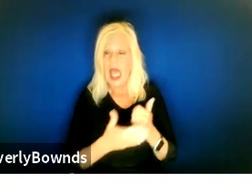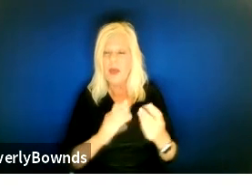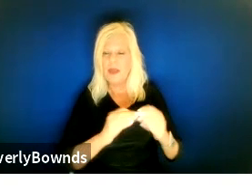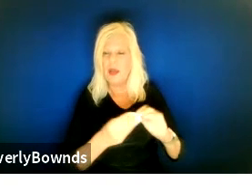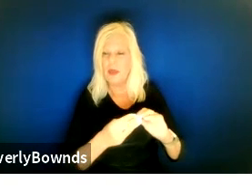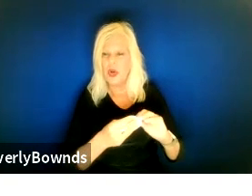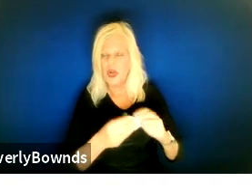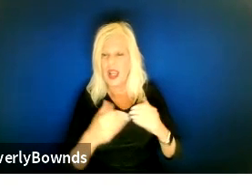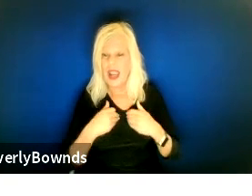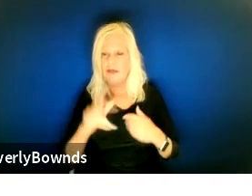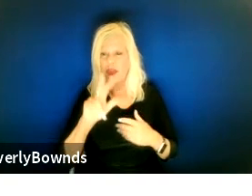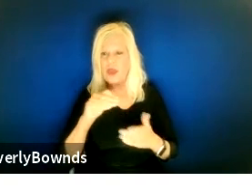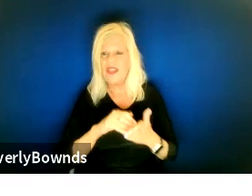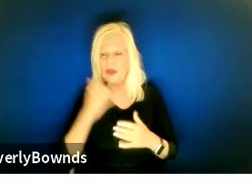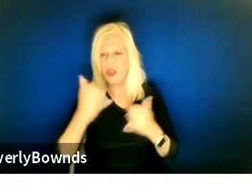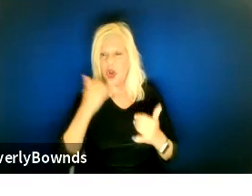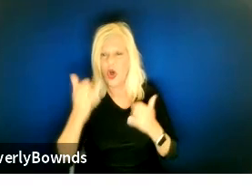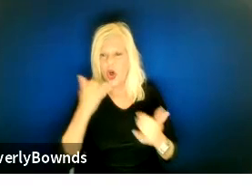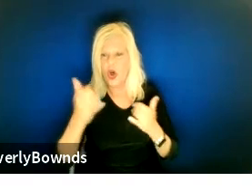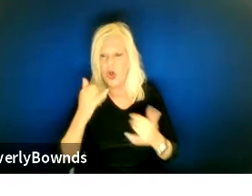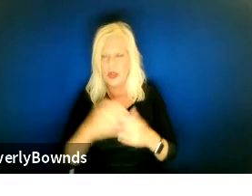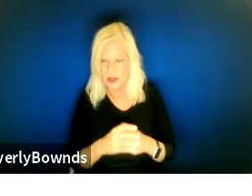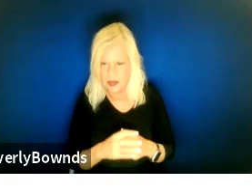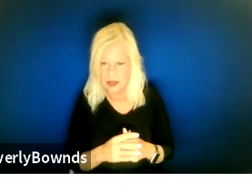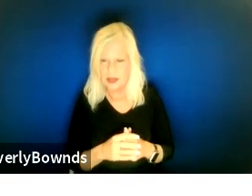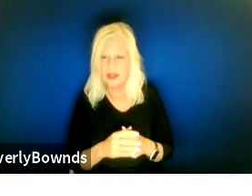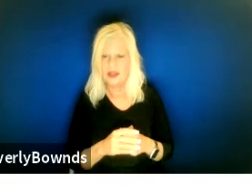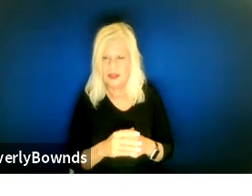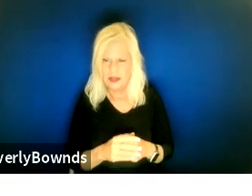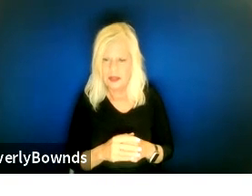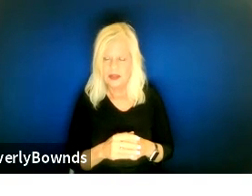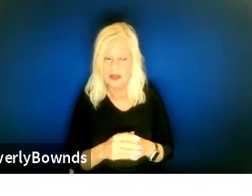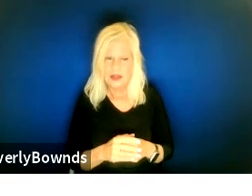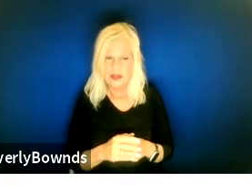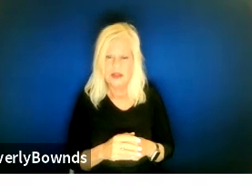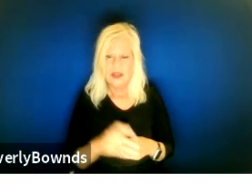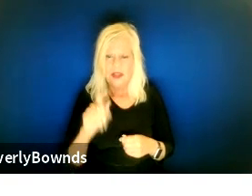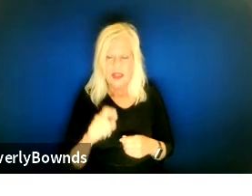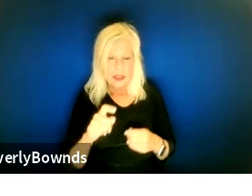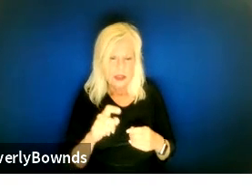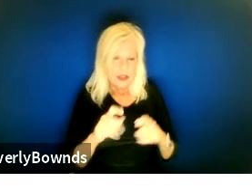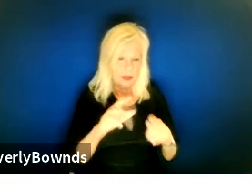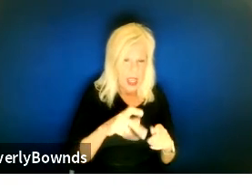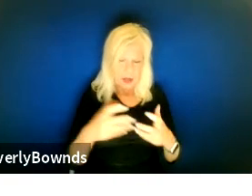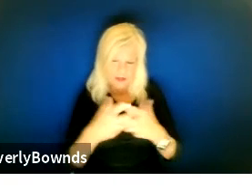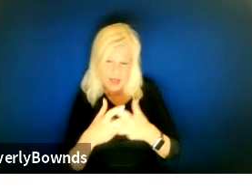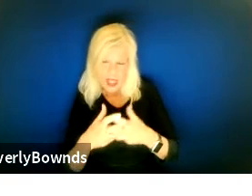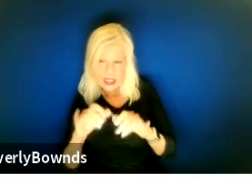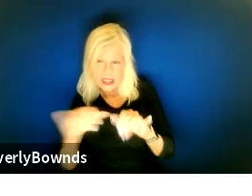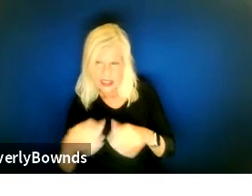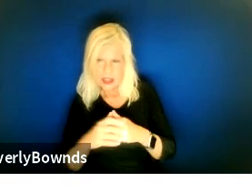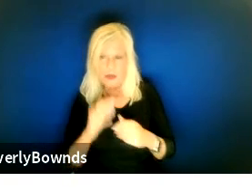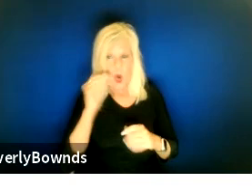3,000 calls. Our goal is this RERCTech match system by fusing home-based